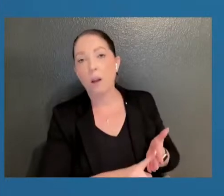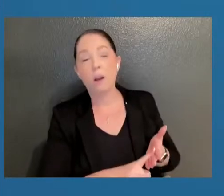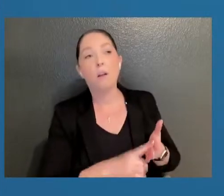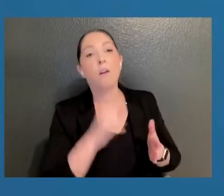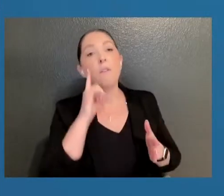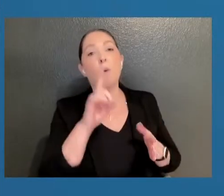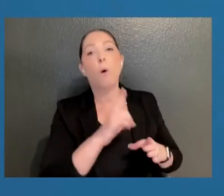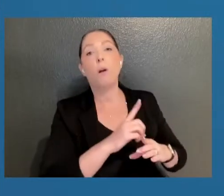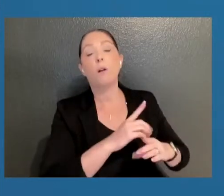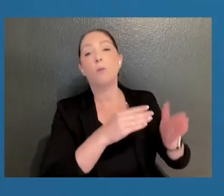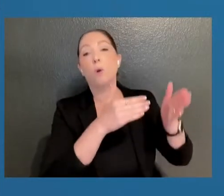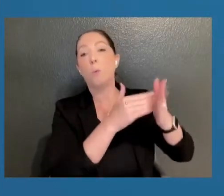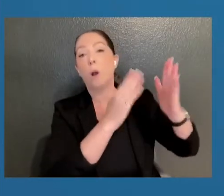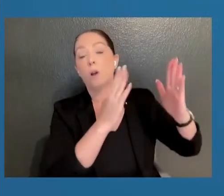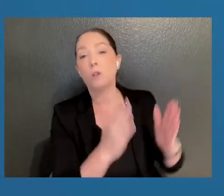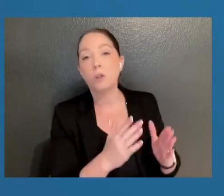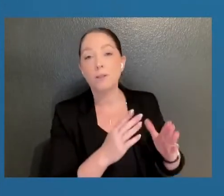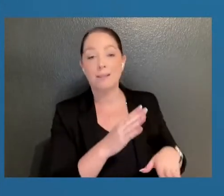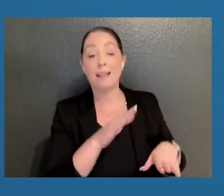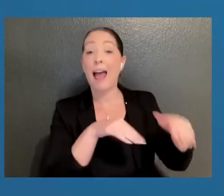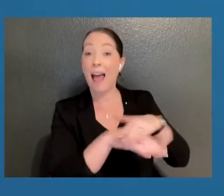direct access to police databases.